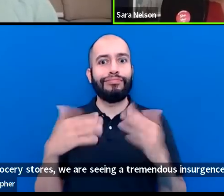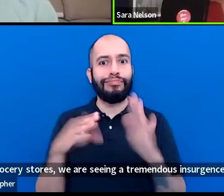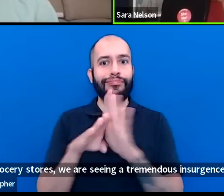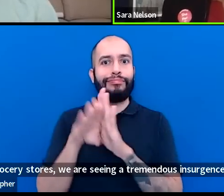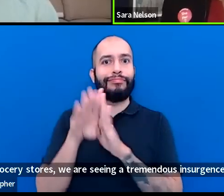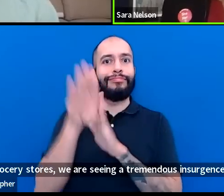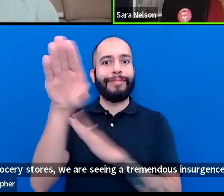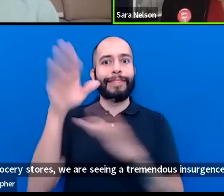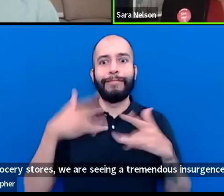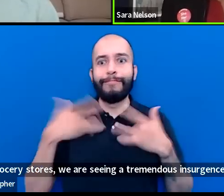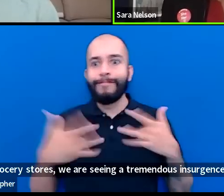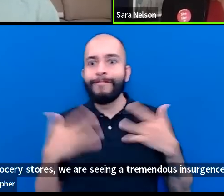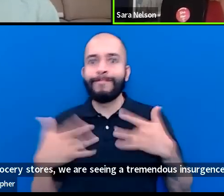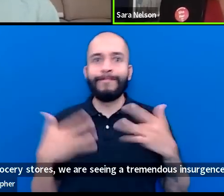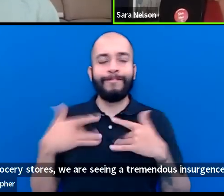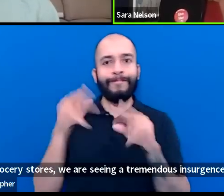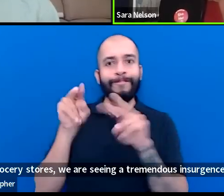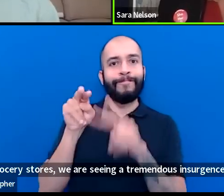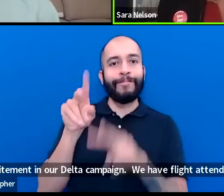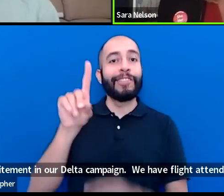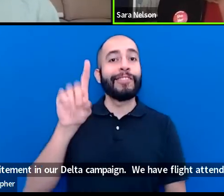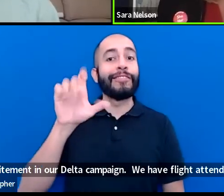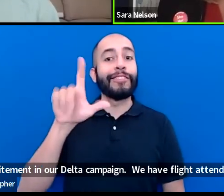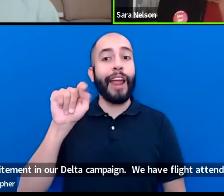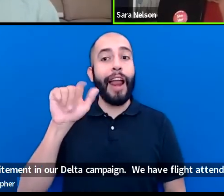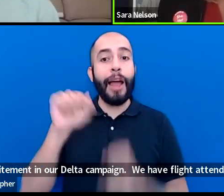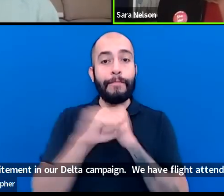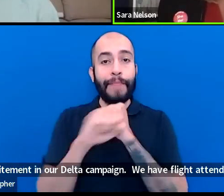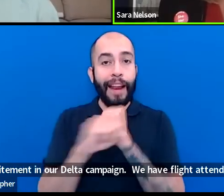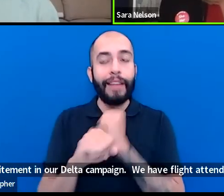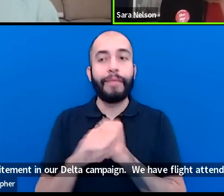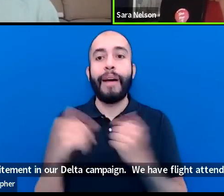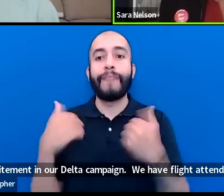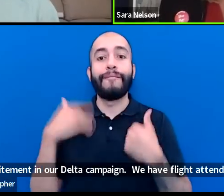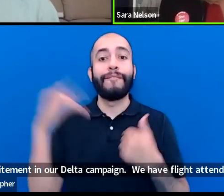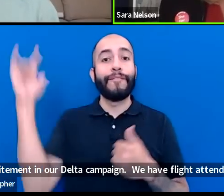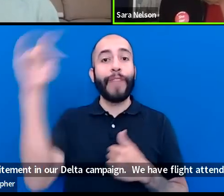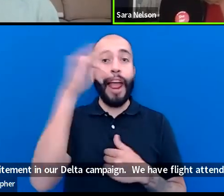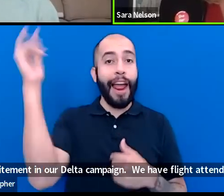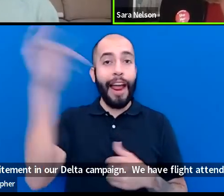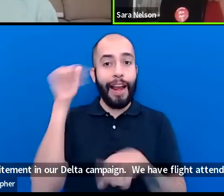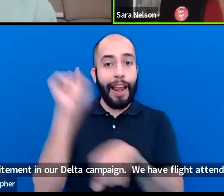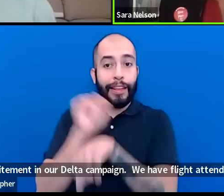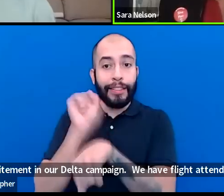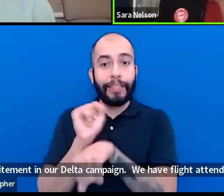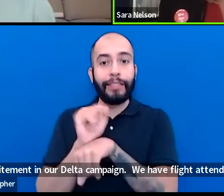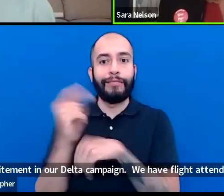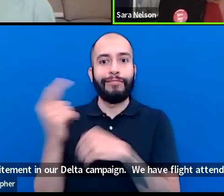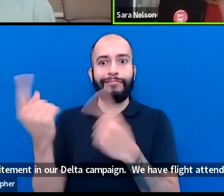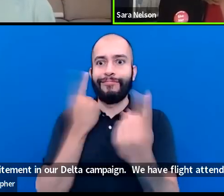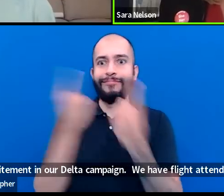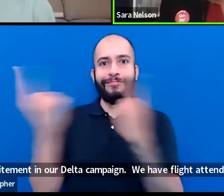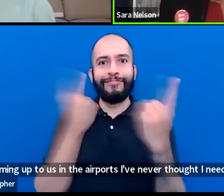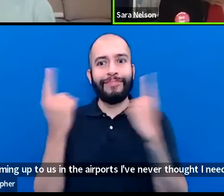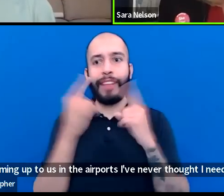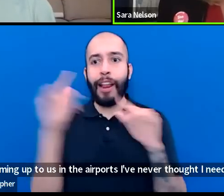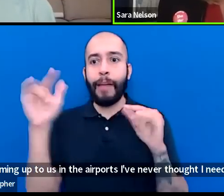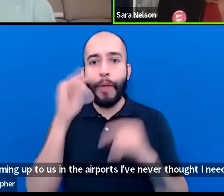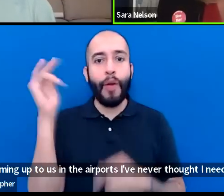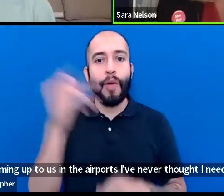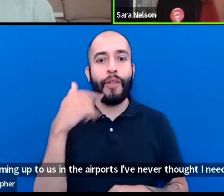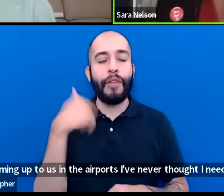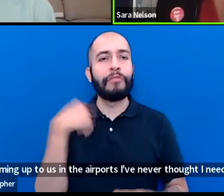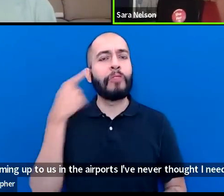us in the airport terminals saying, you know, I've never thought that I needed the union. I was never for that. I kind of thought that Delta had my